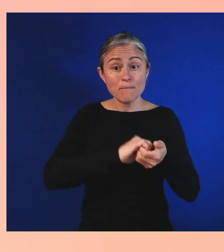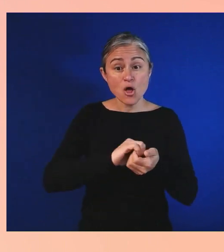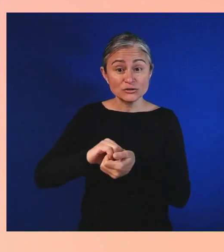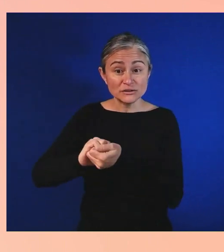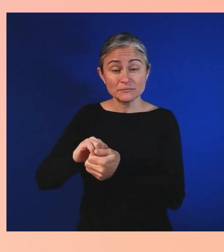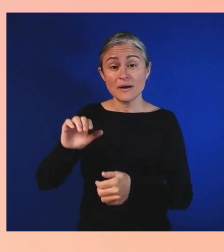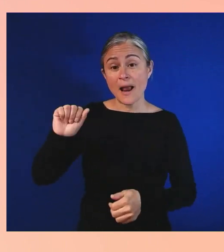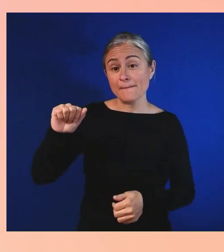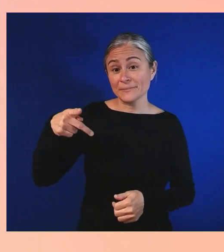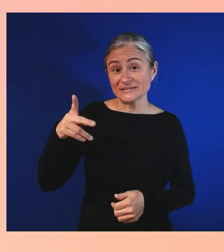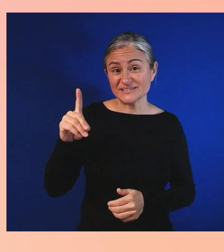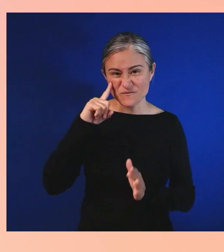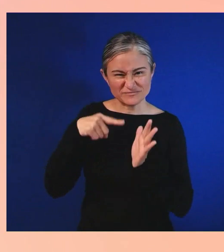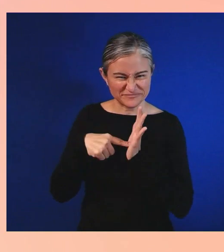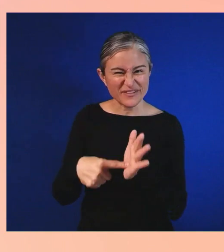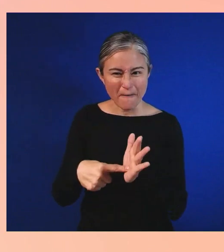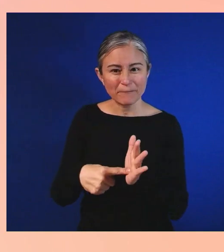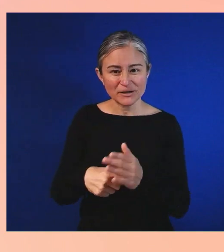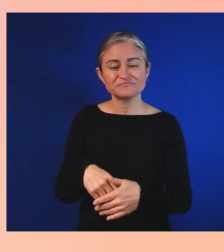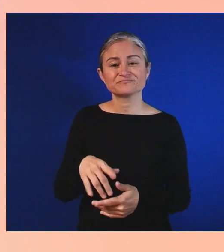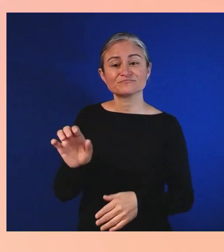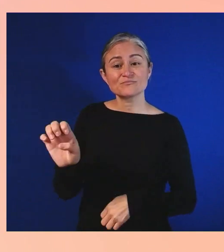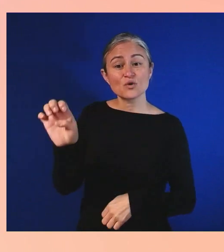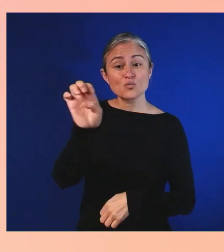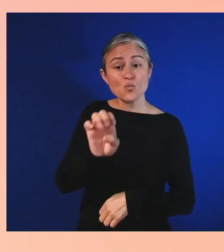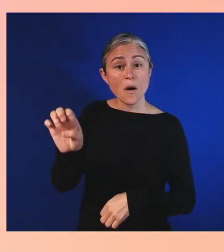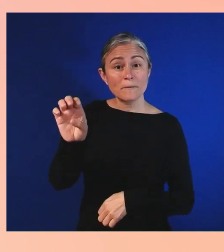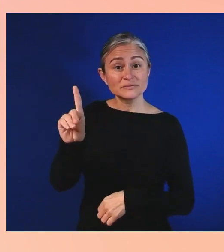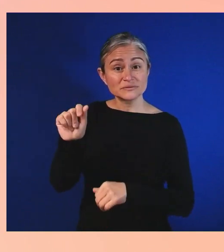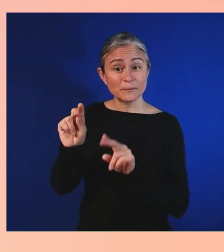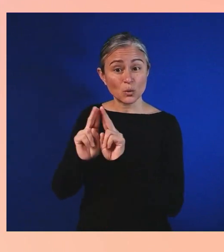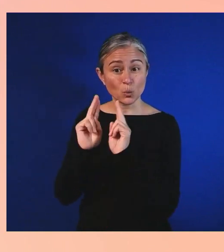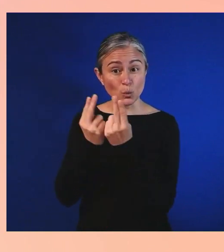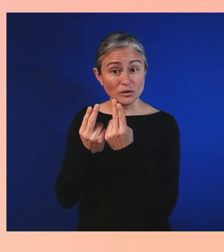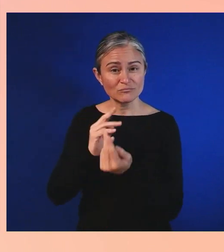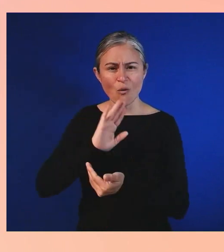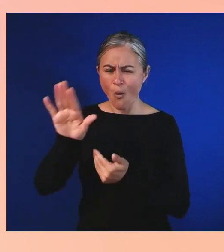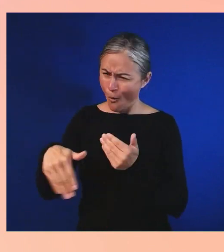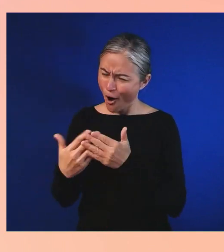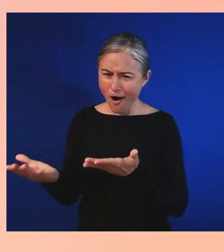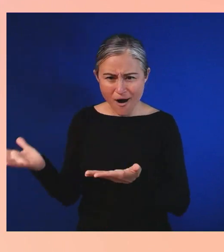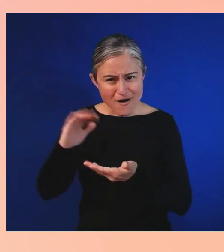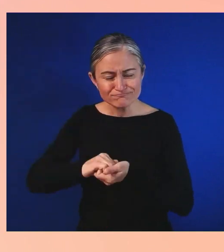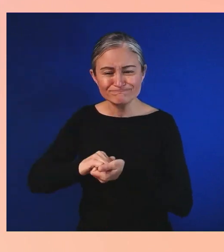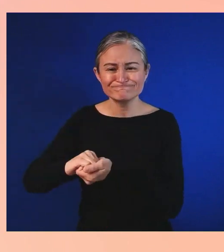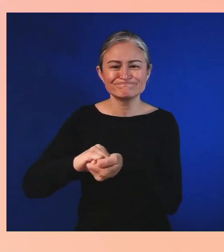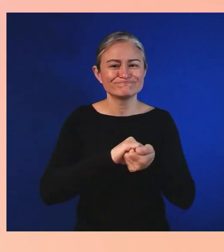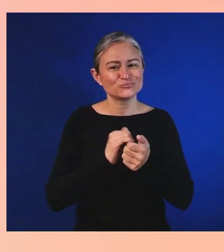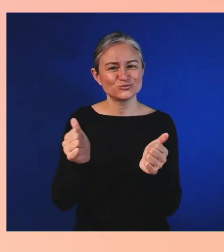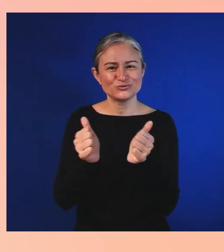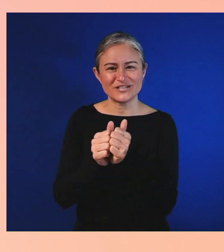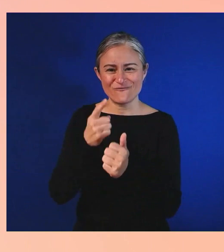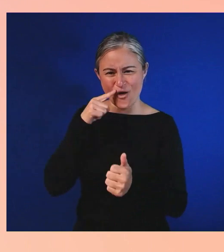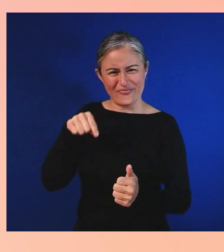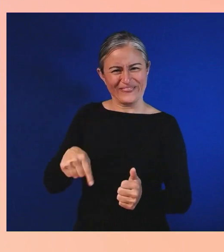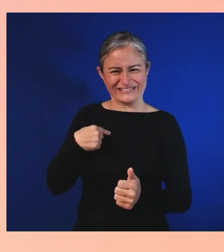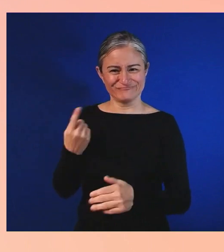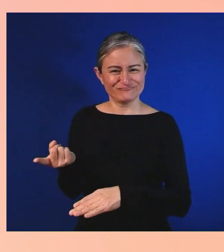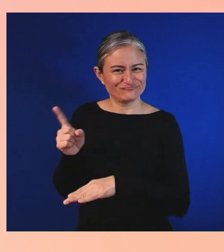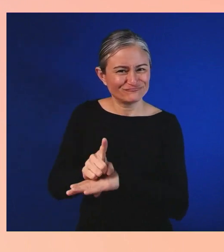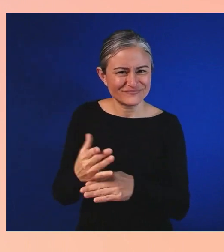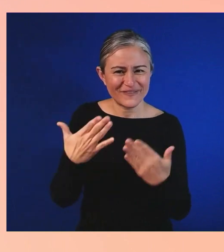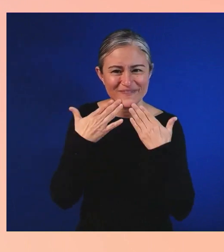to work together. So thank you very much for the opportunity. Thanks for being here. Dom? Dom Kelly.